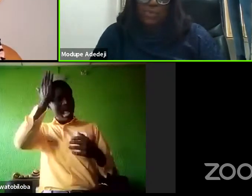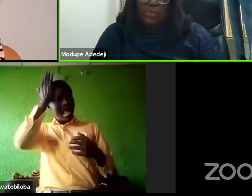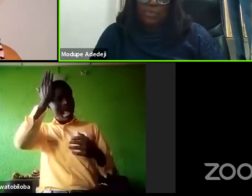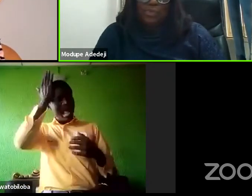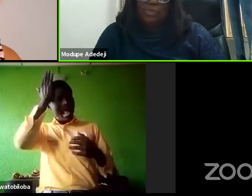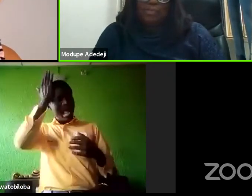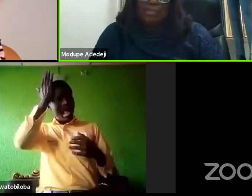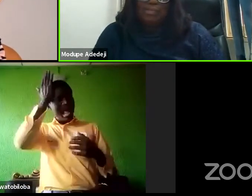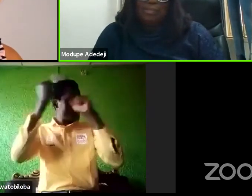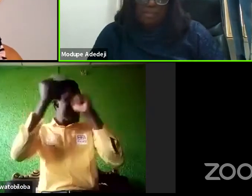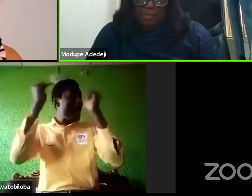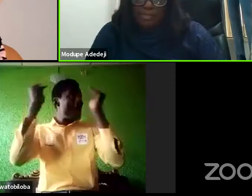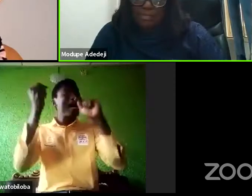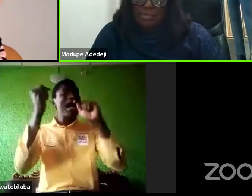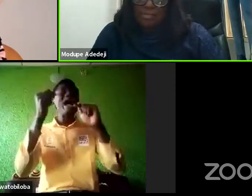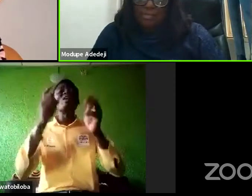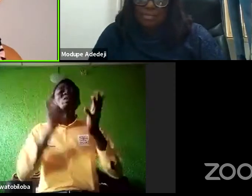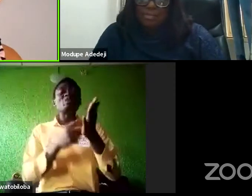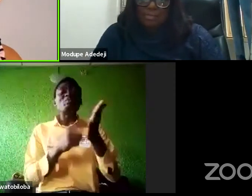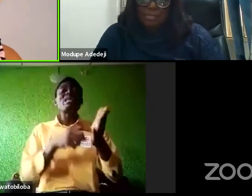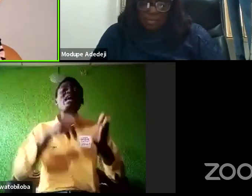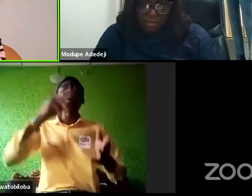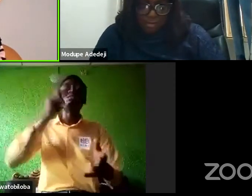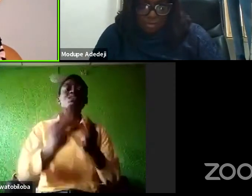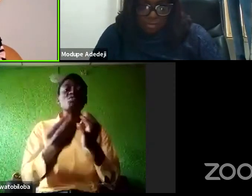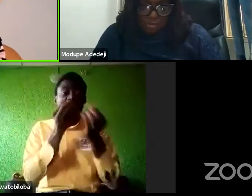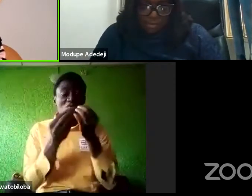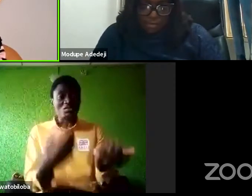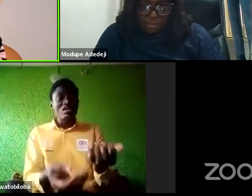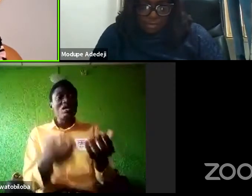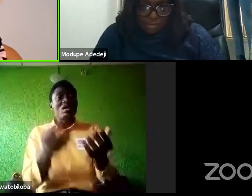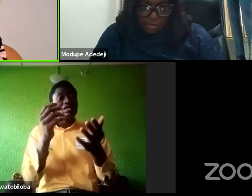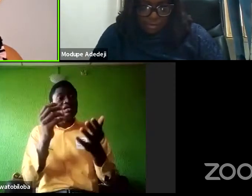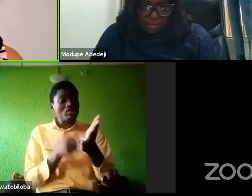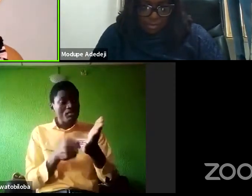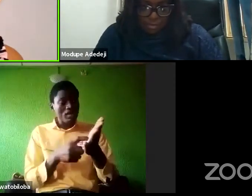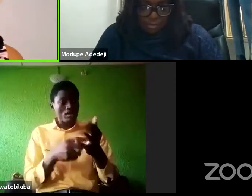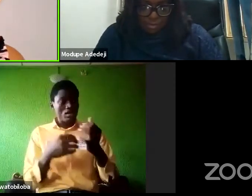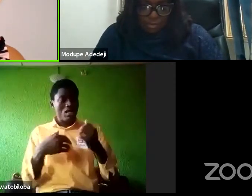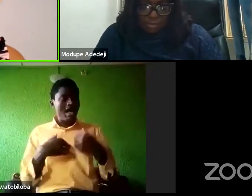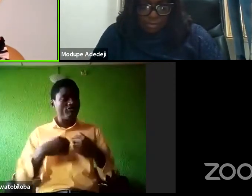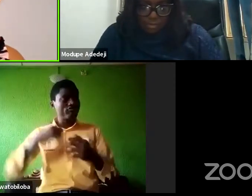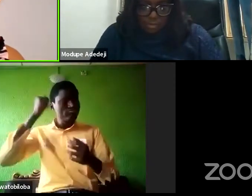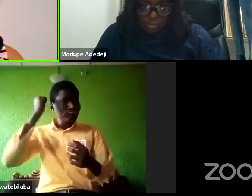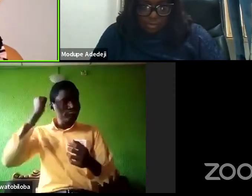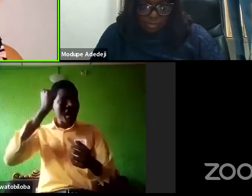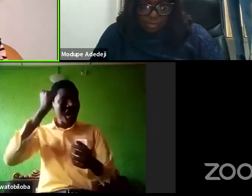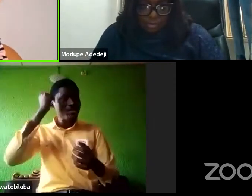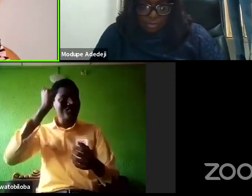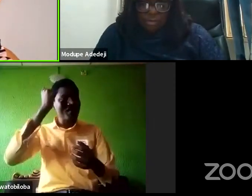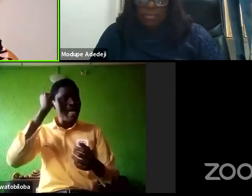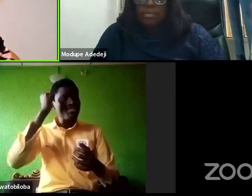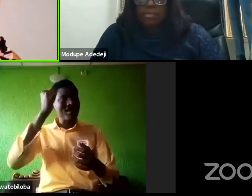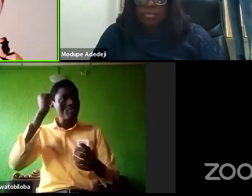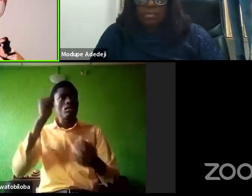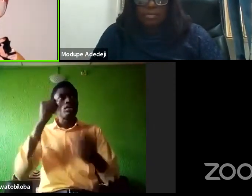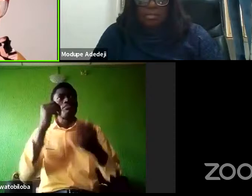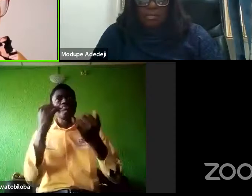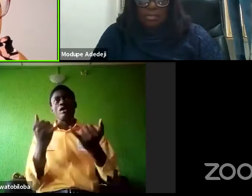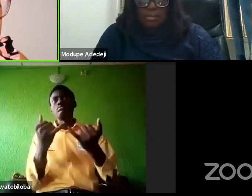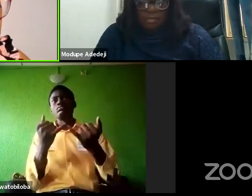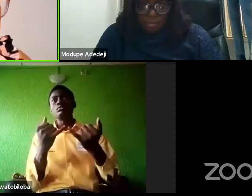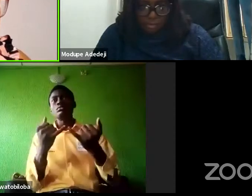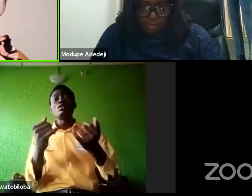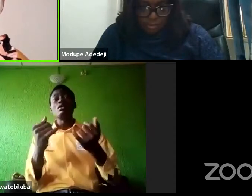headache, yes, if you're having constant headaches and you are part of this webinar because someone asked this question, please see your doctor.